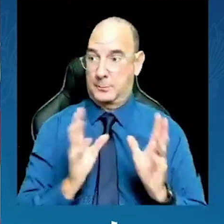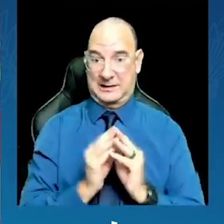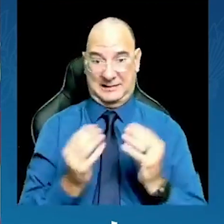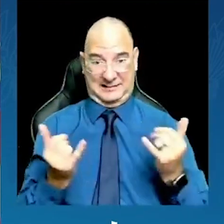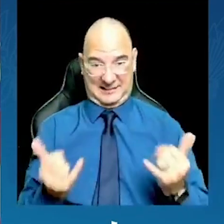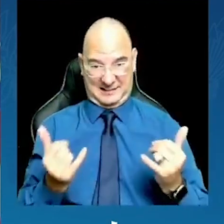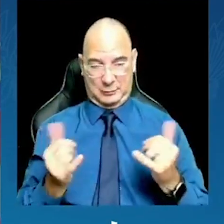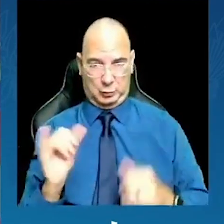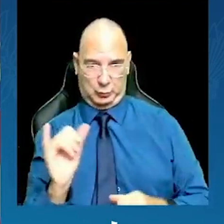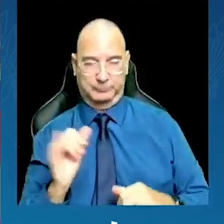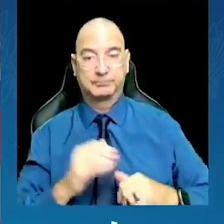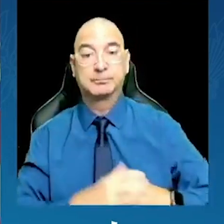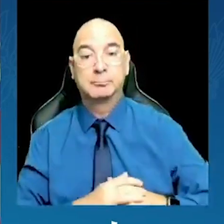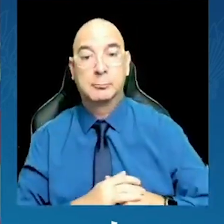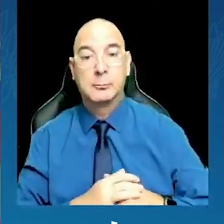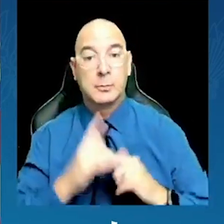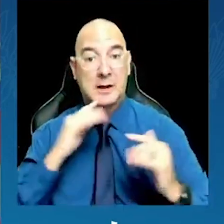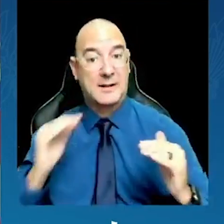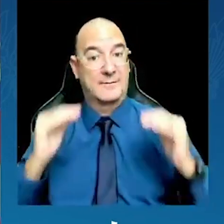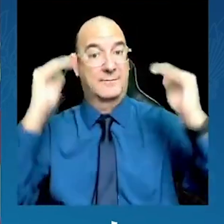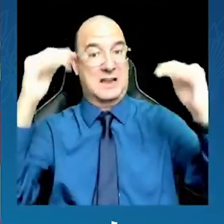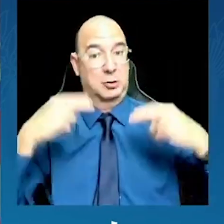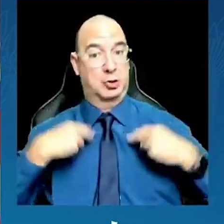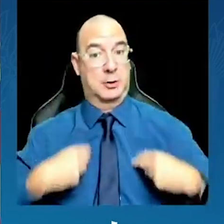advancing human space exploration.